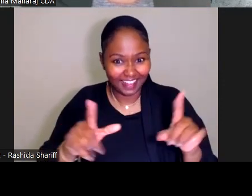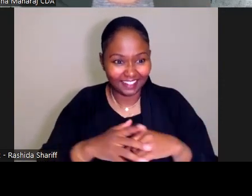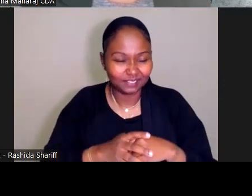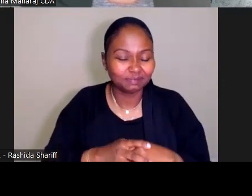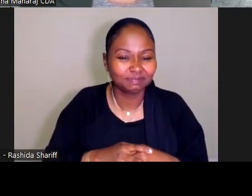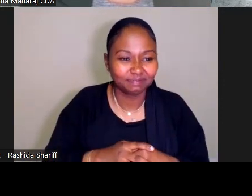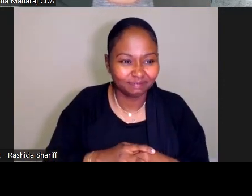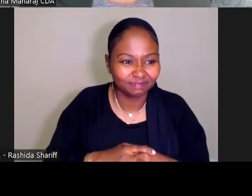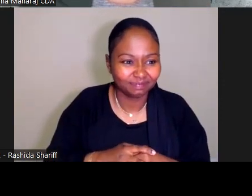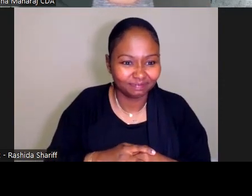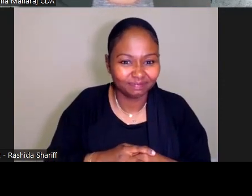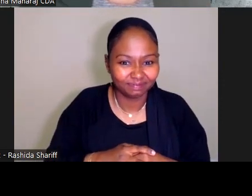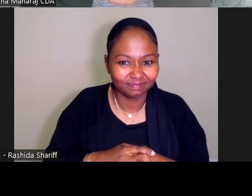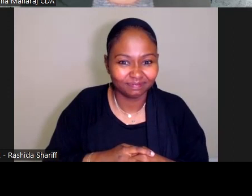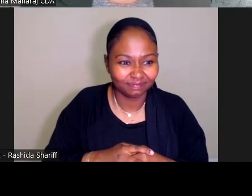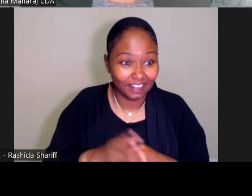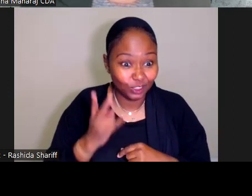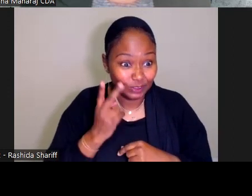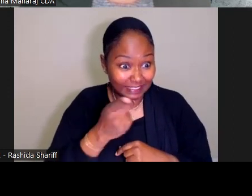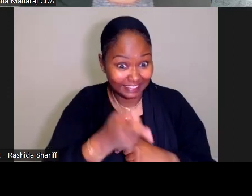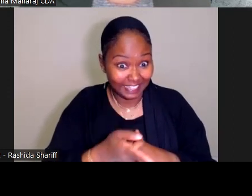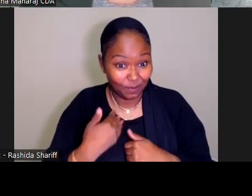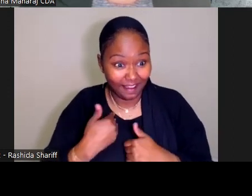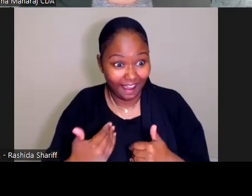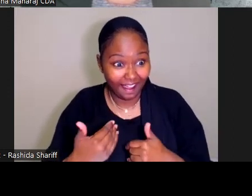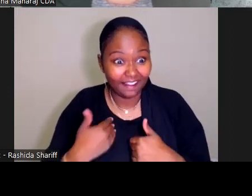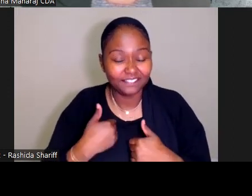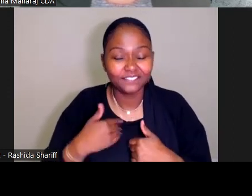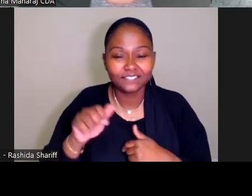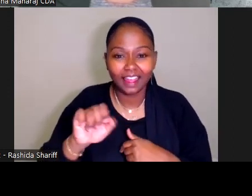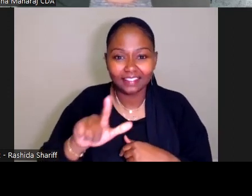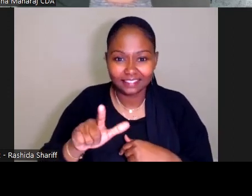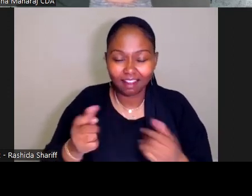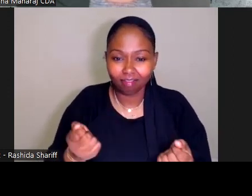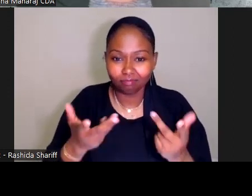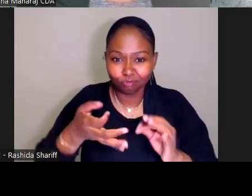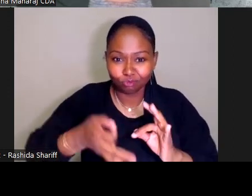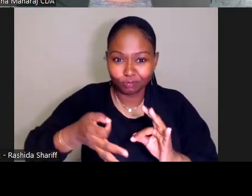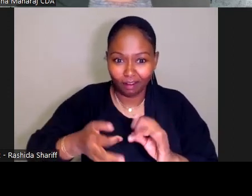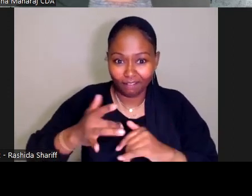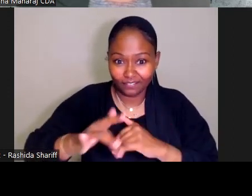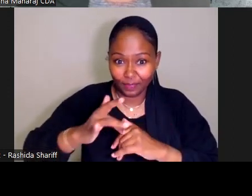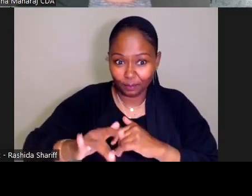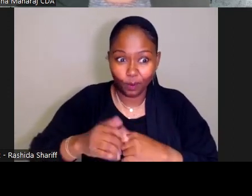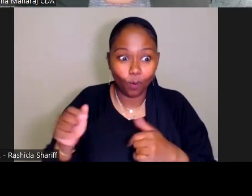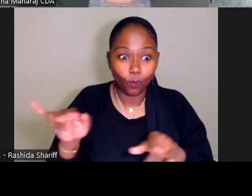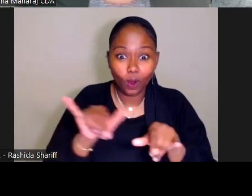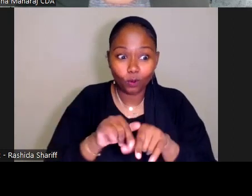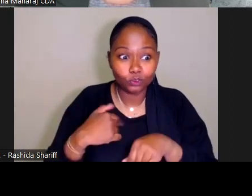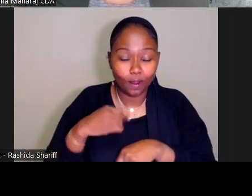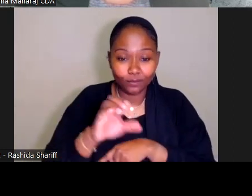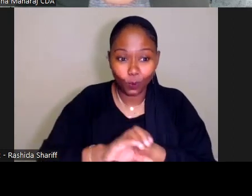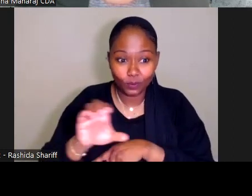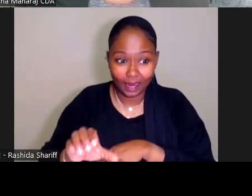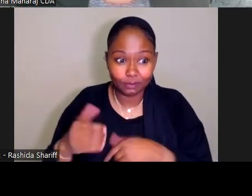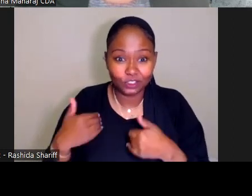Great. As you can see, we have American Sign Language is available. We also have closed